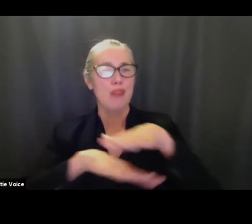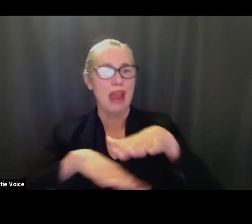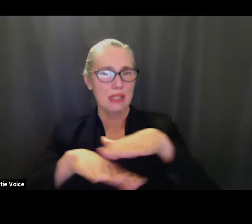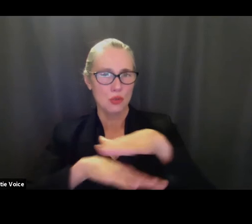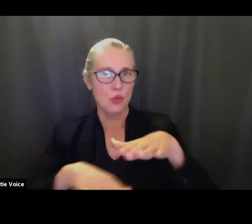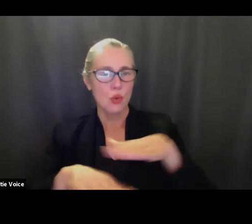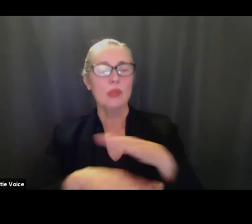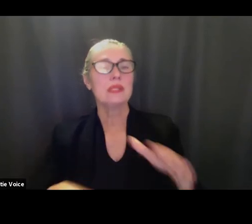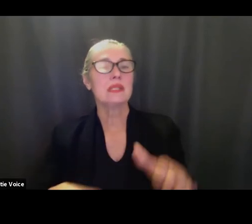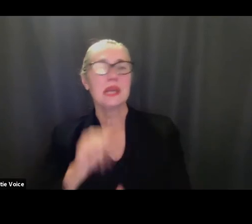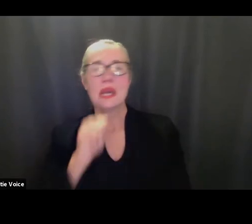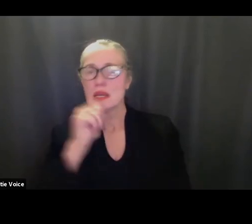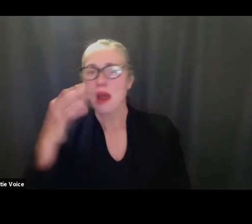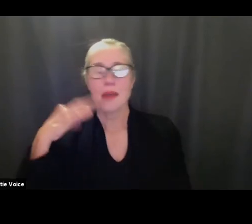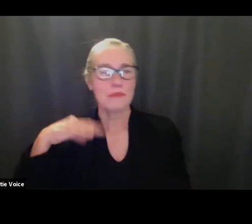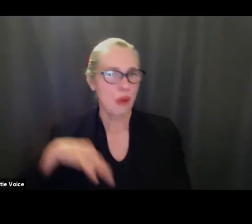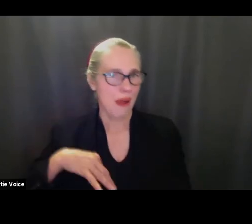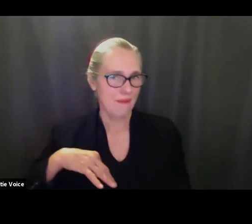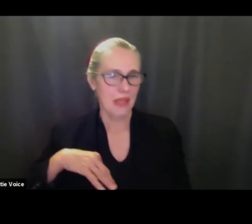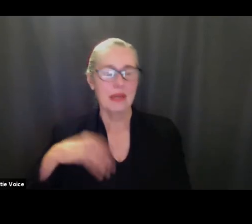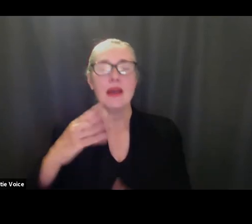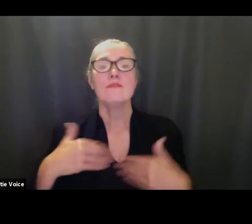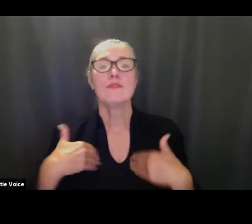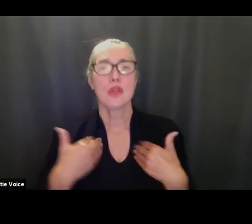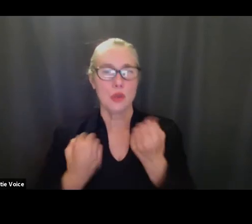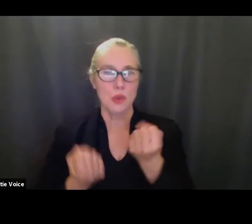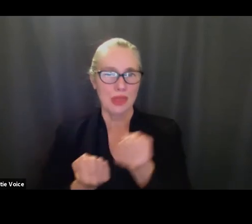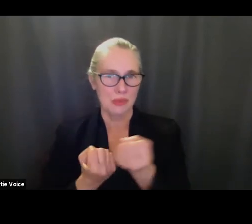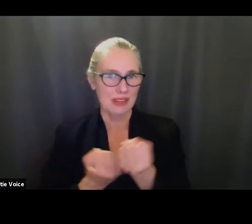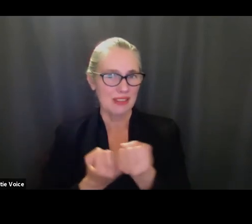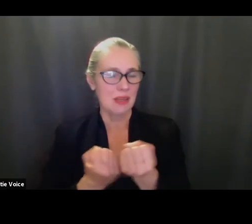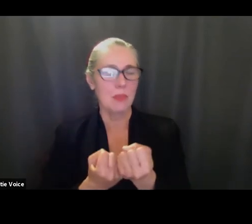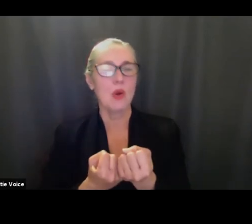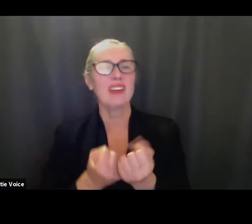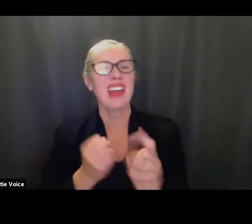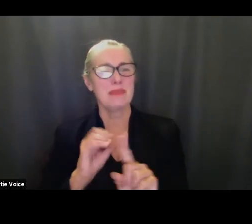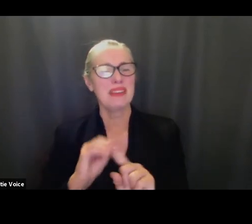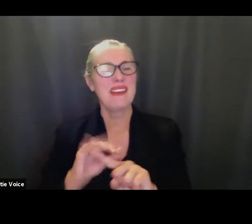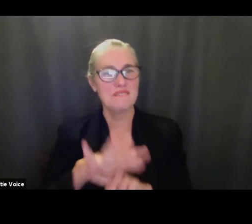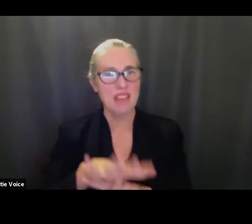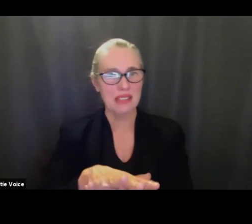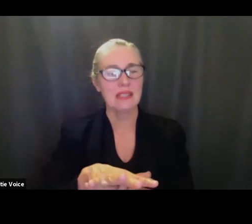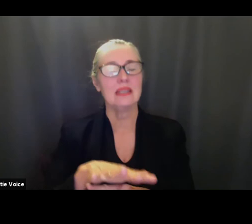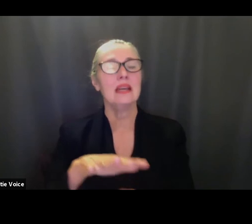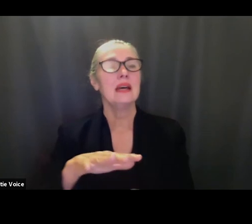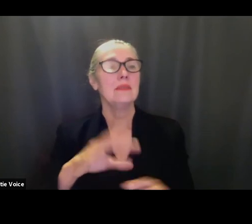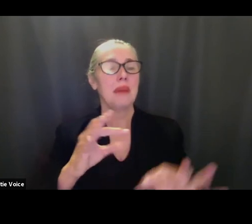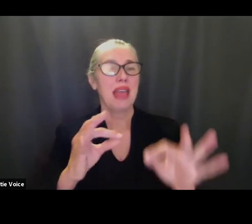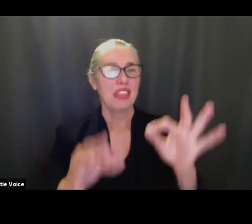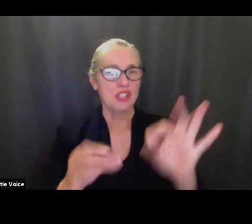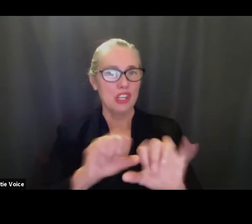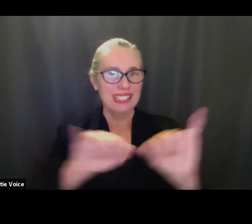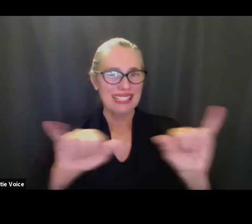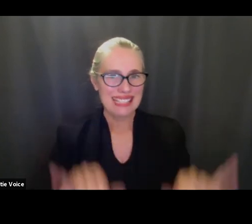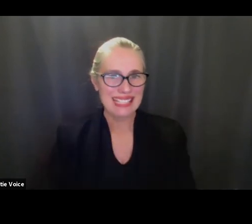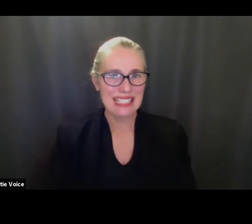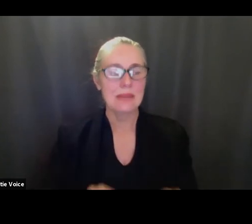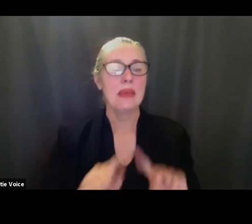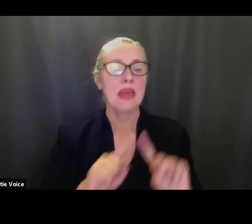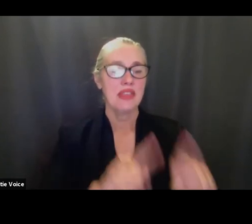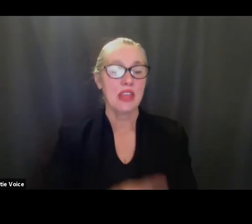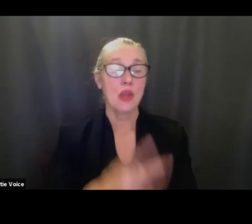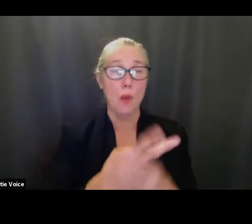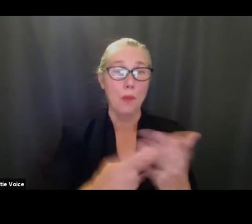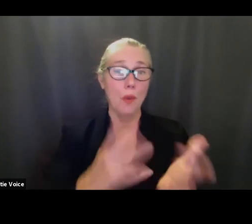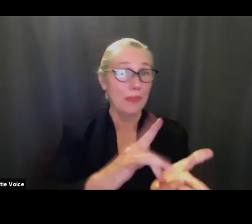justice impacted the youth that we support attend both middle school and high school within sbusd and